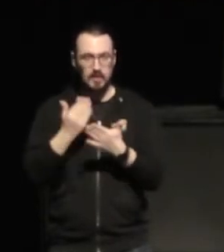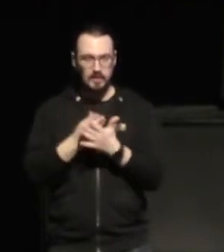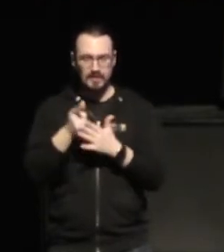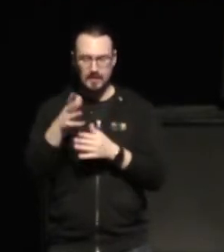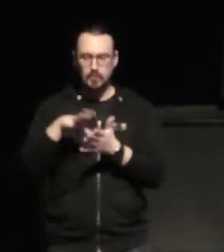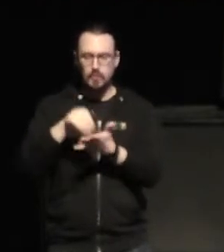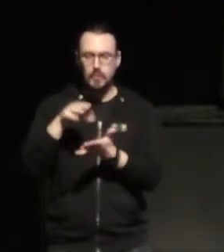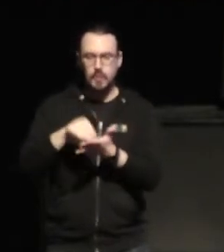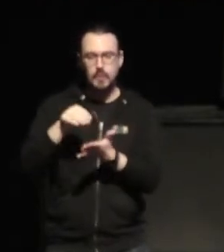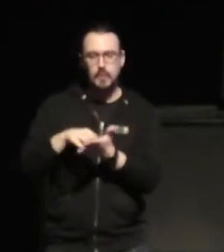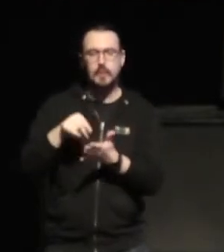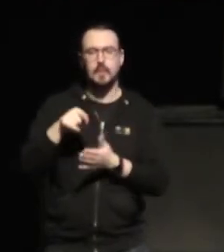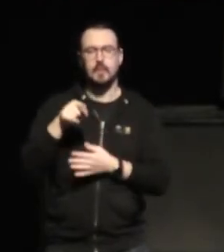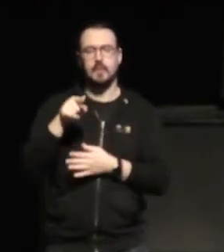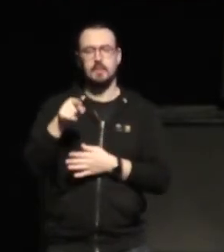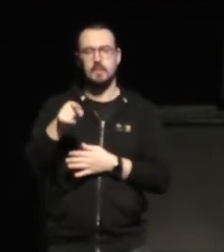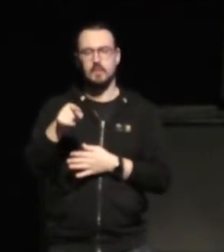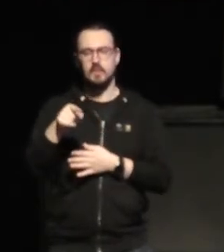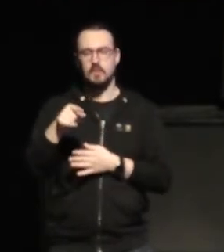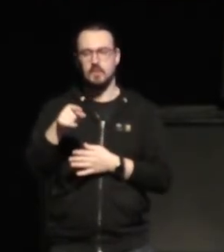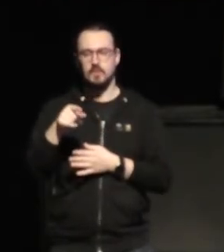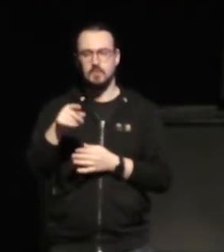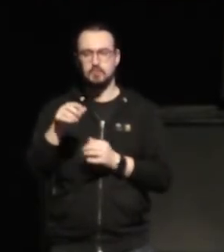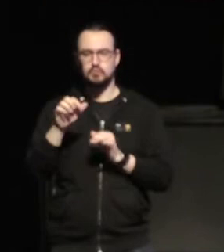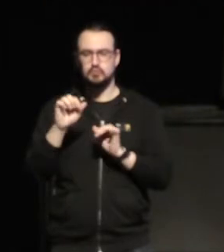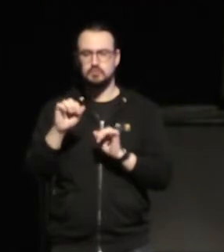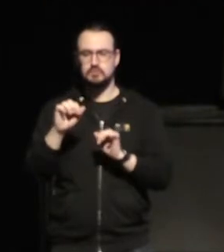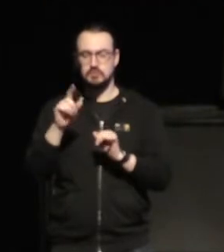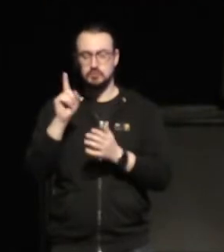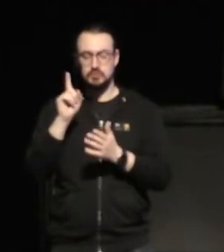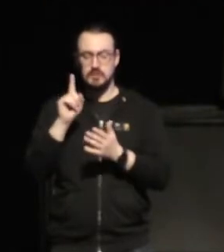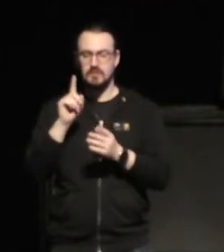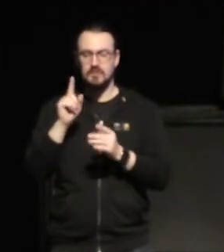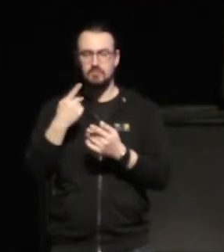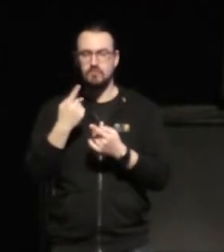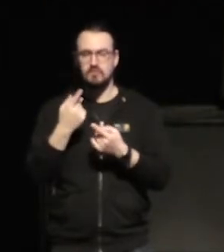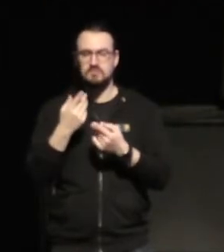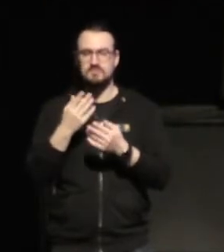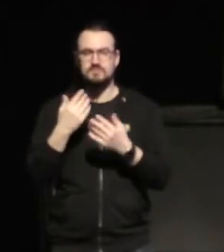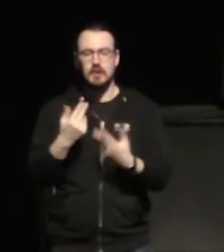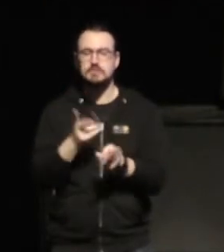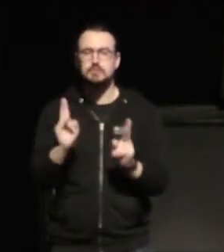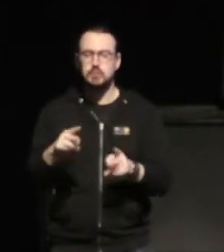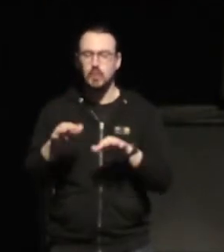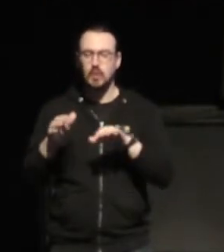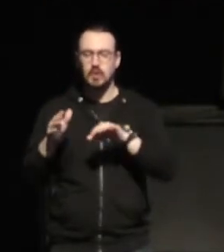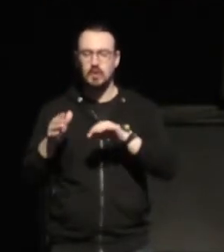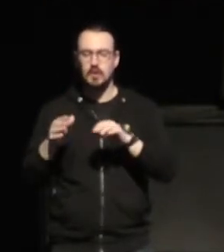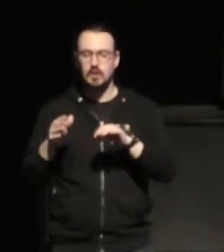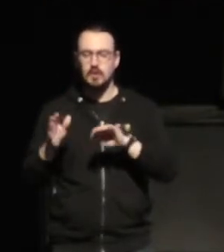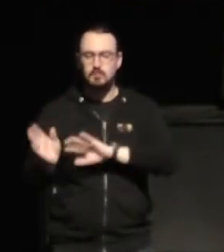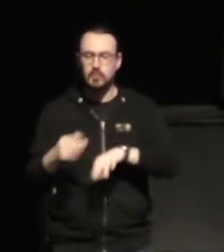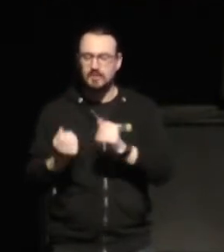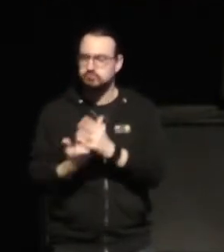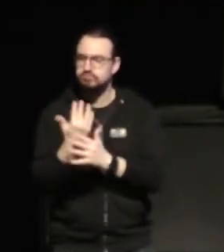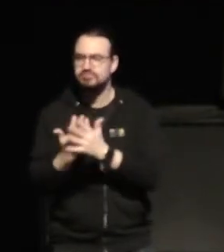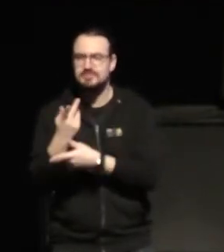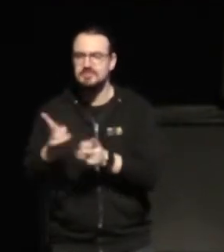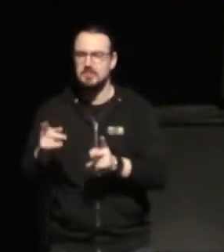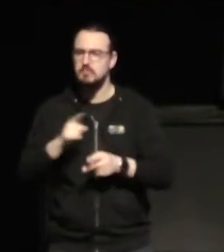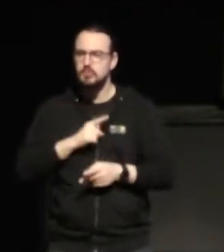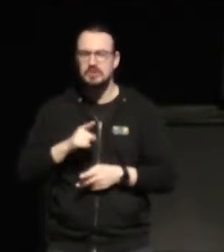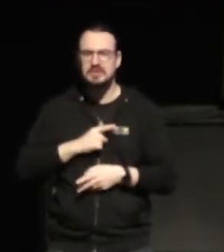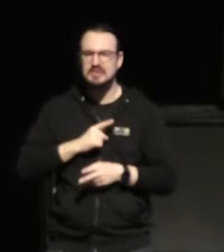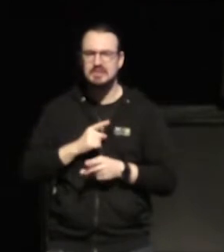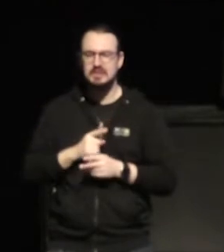were soils that weren't like too productive anymore, because in the past they were